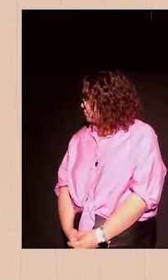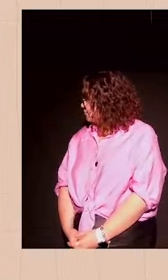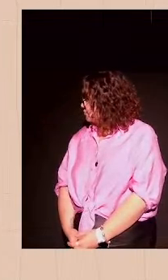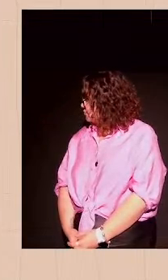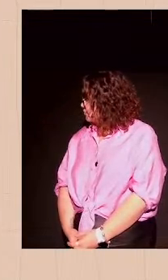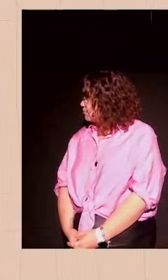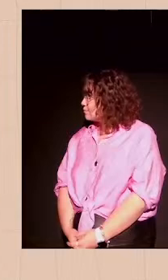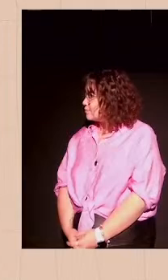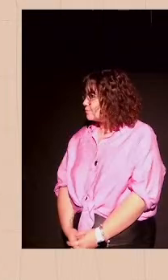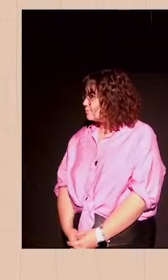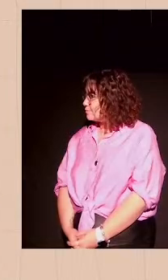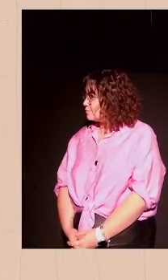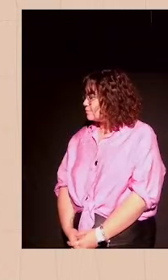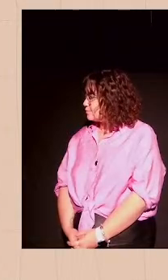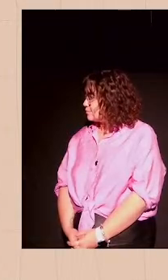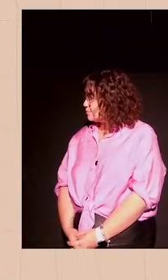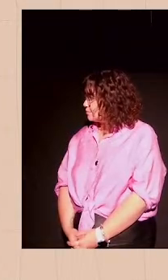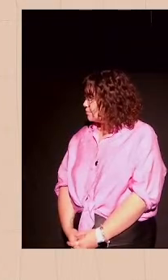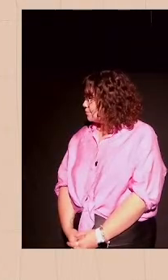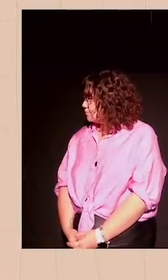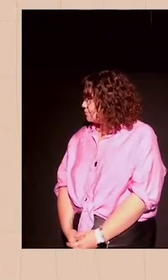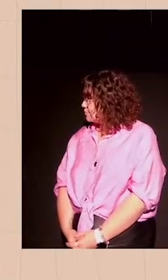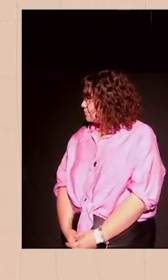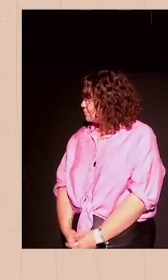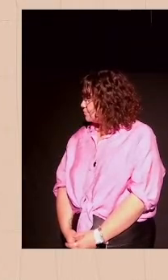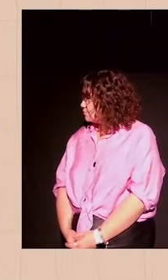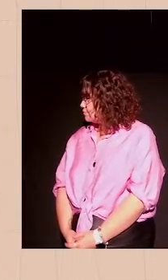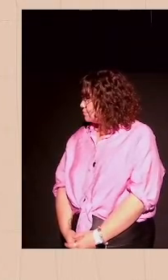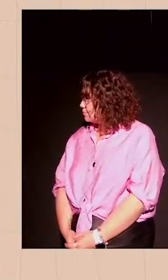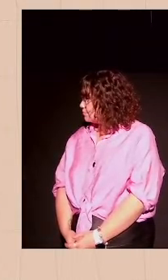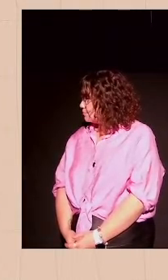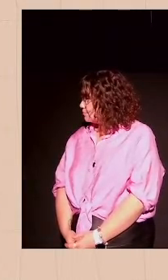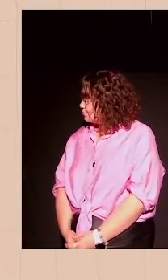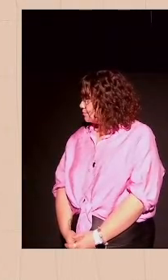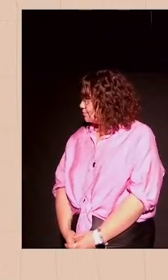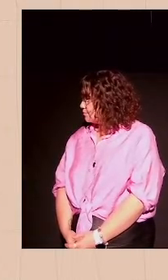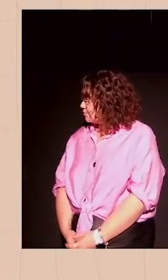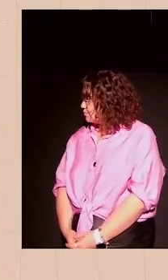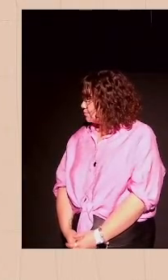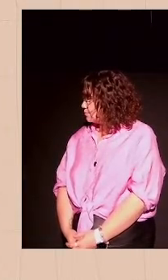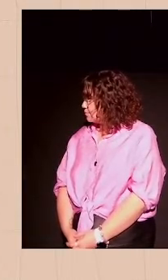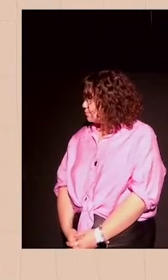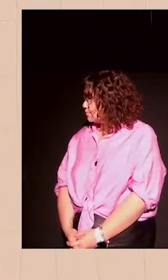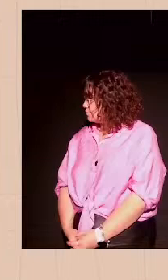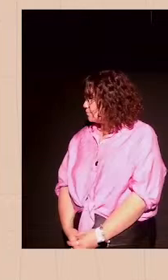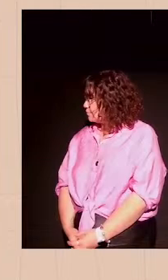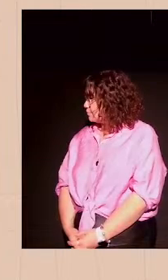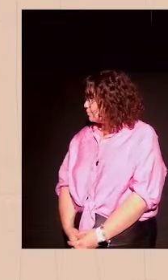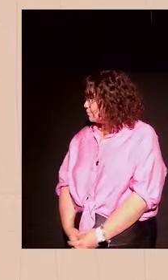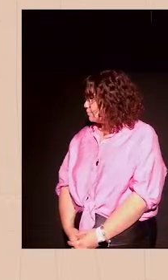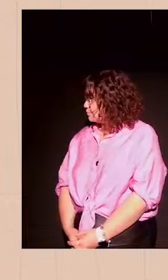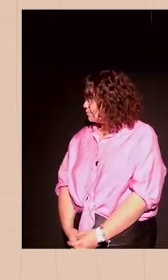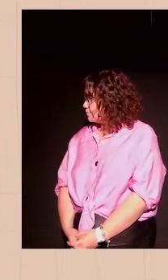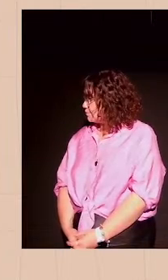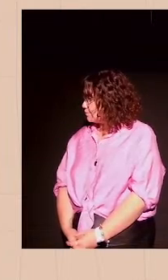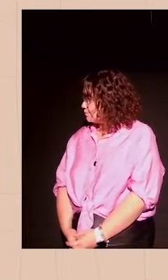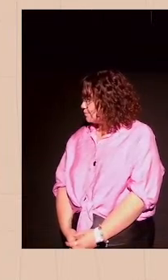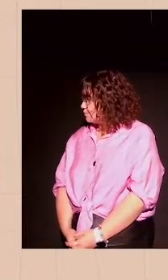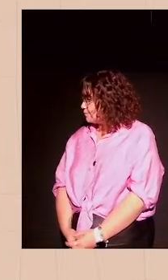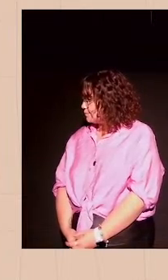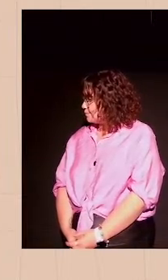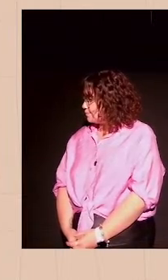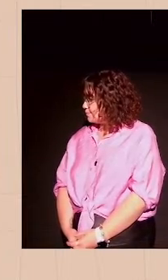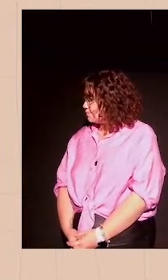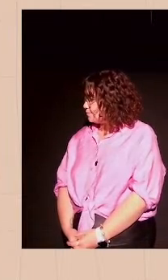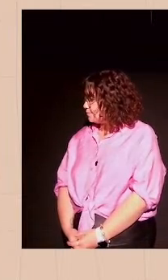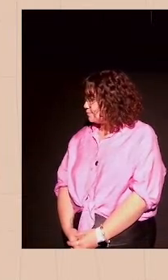a relationship between me and audiences or participants or people engaging with the work and each other and